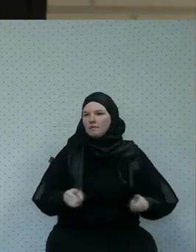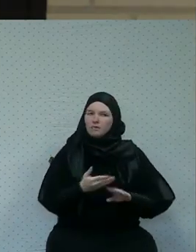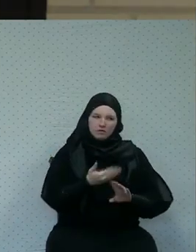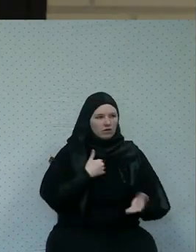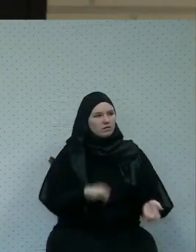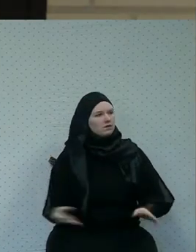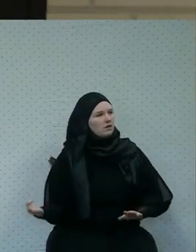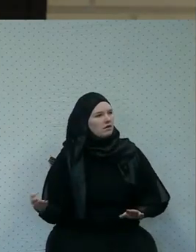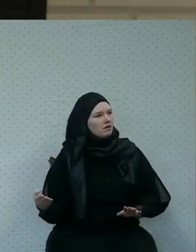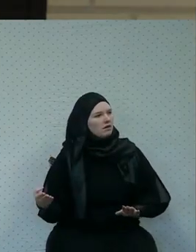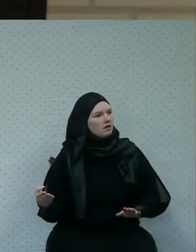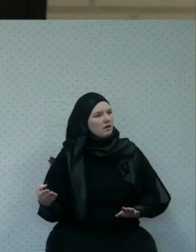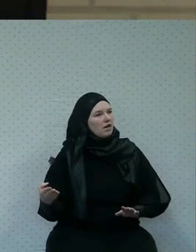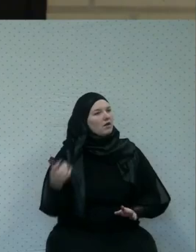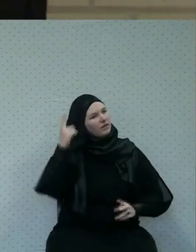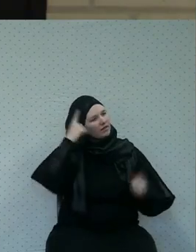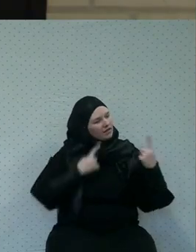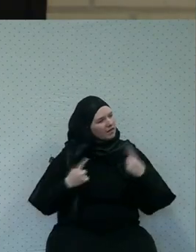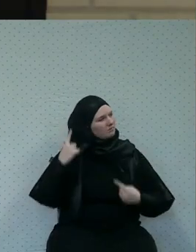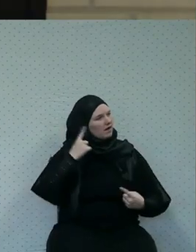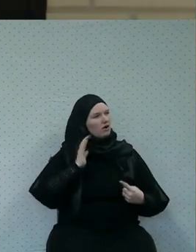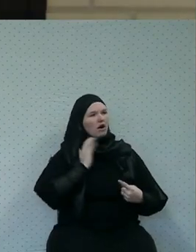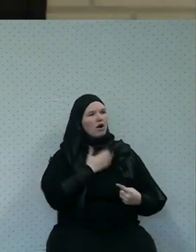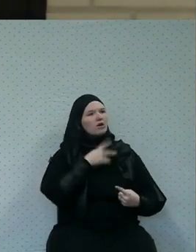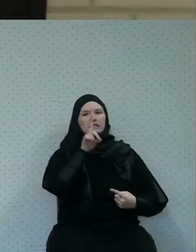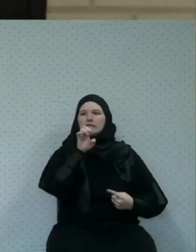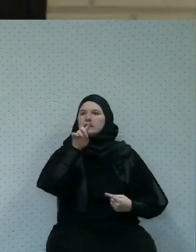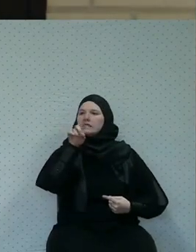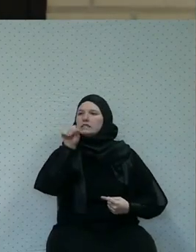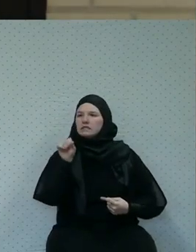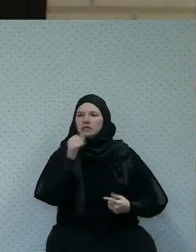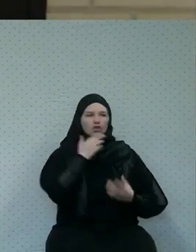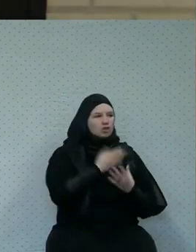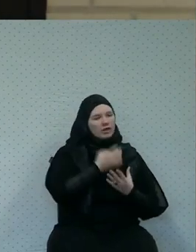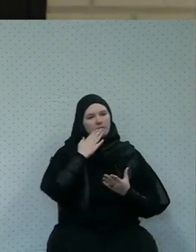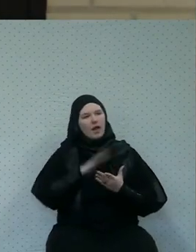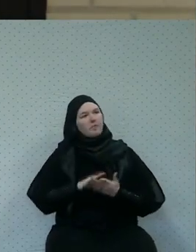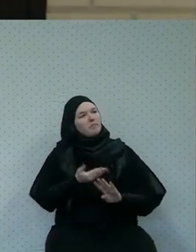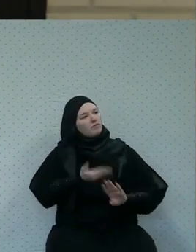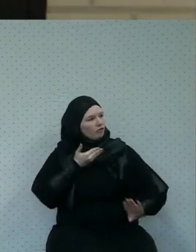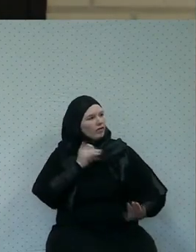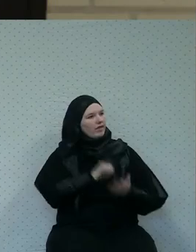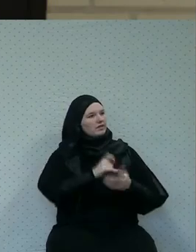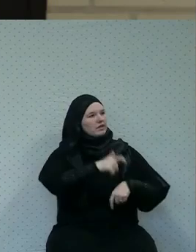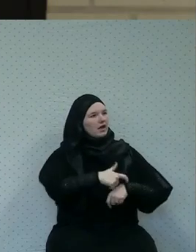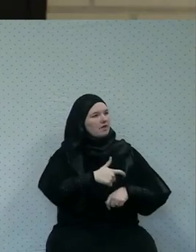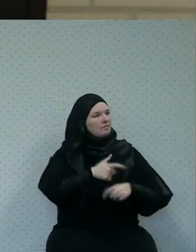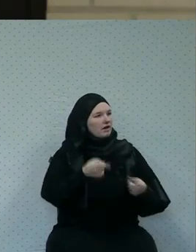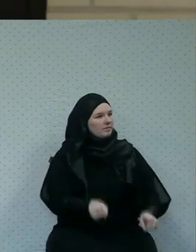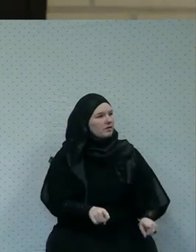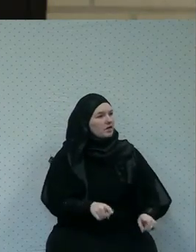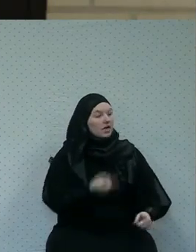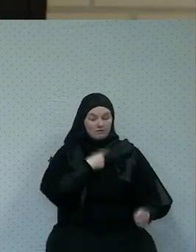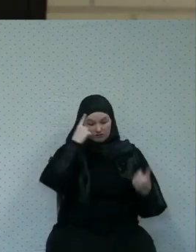our deeds before they are weighed against us. And when we hold ourselves